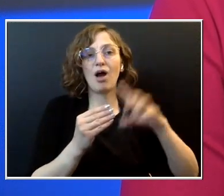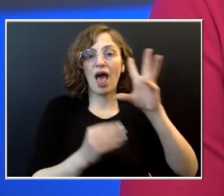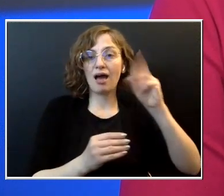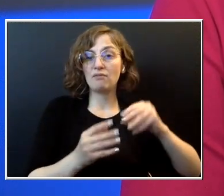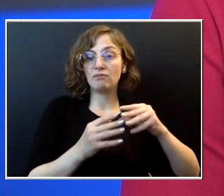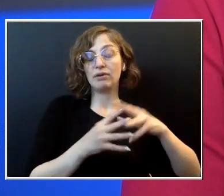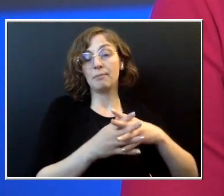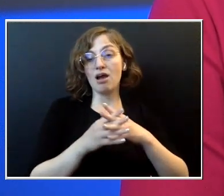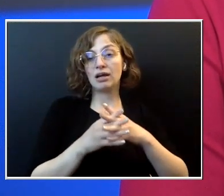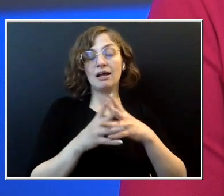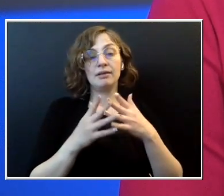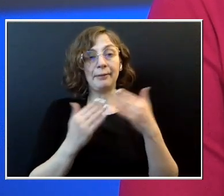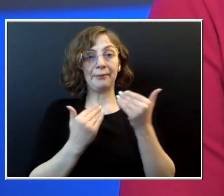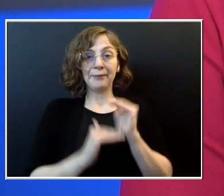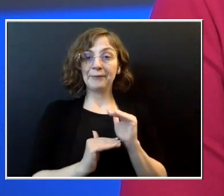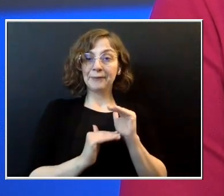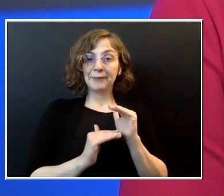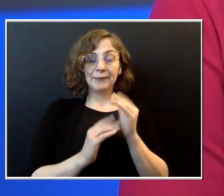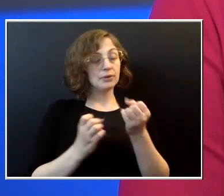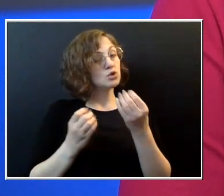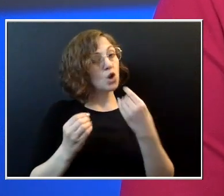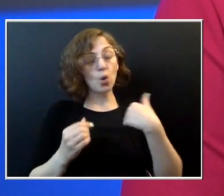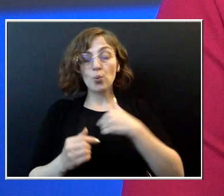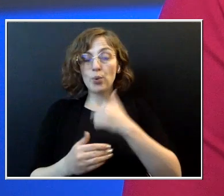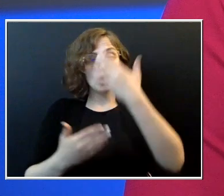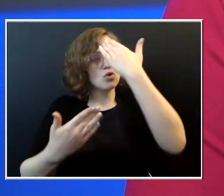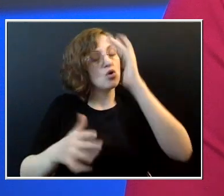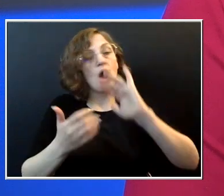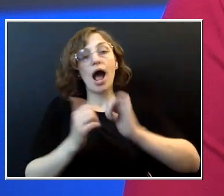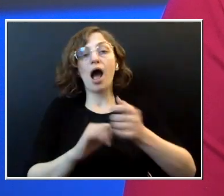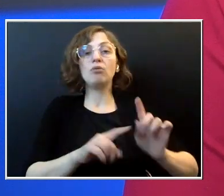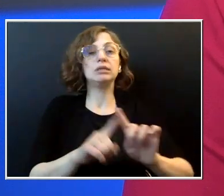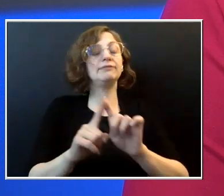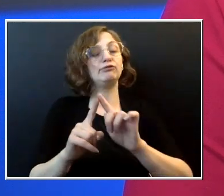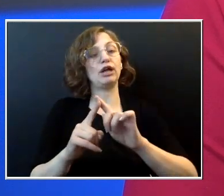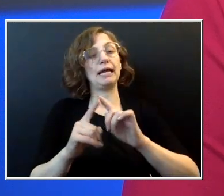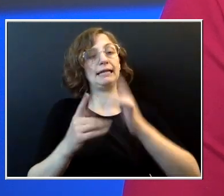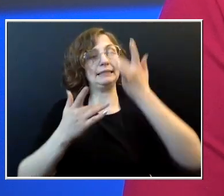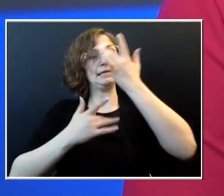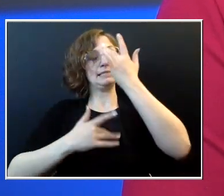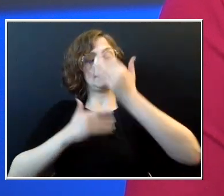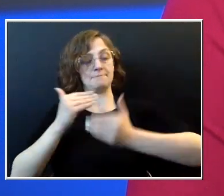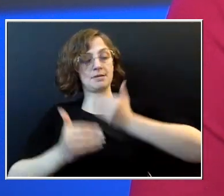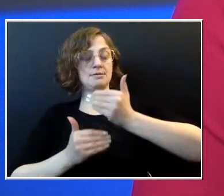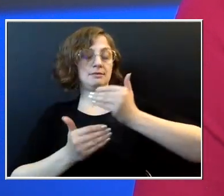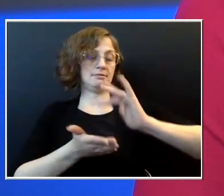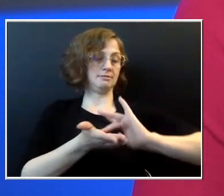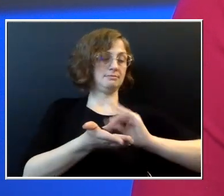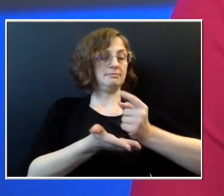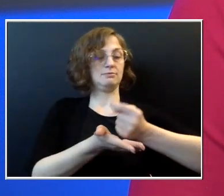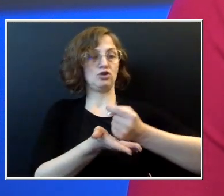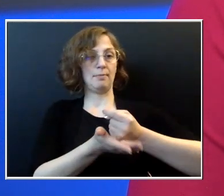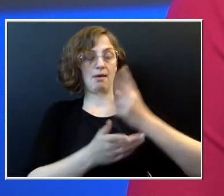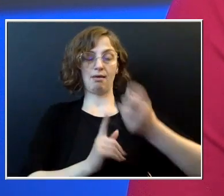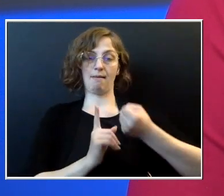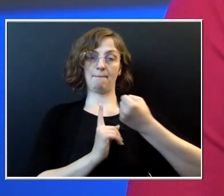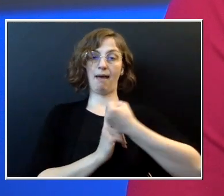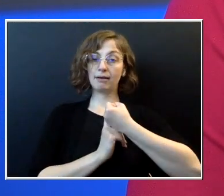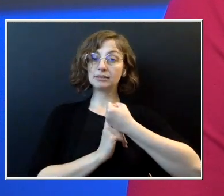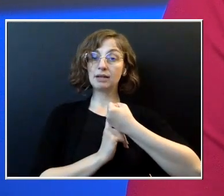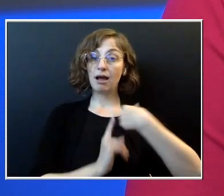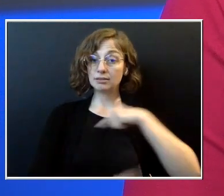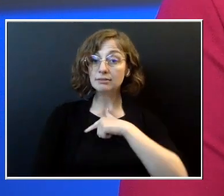disease processes and medical treatments impact us in the same way. I do think it's important that we have